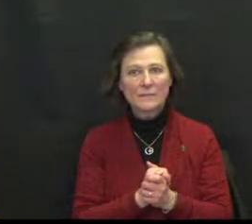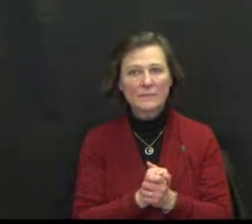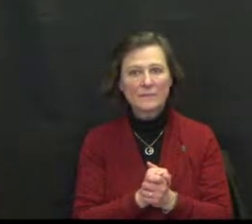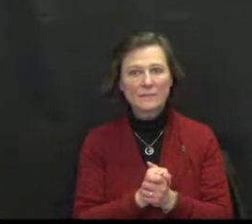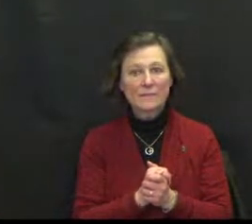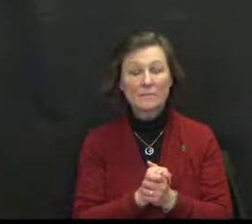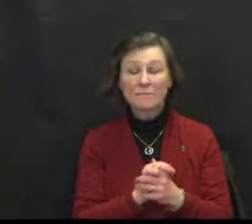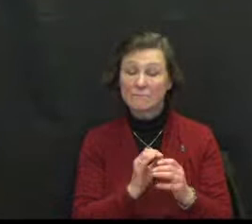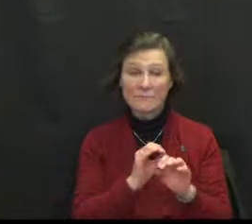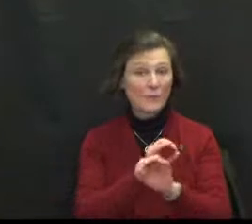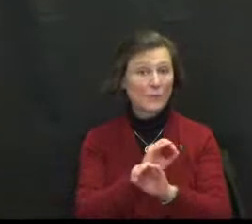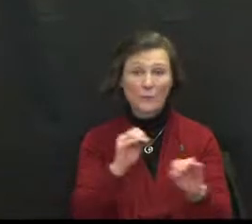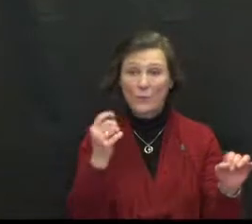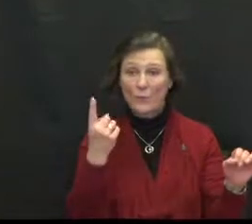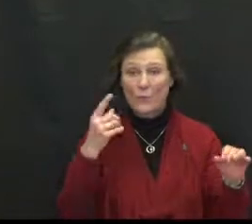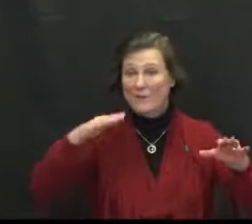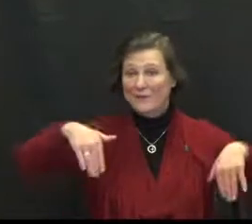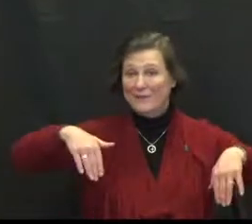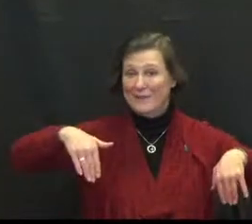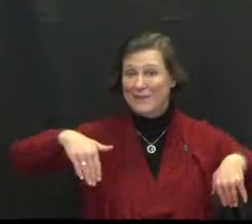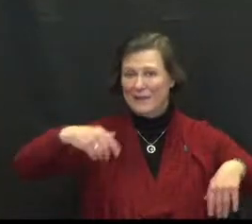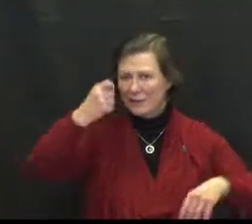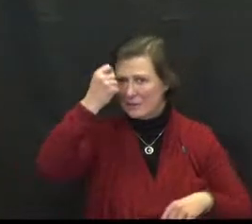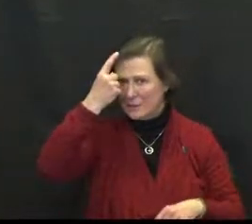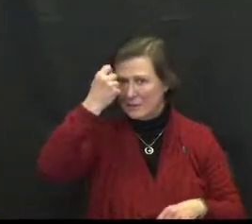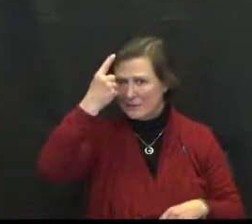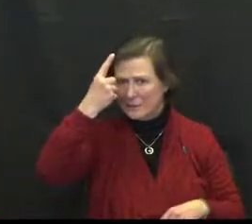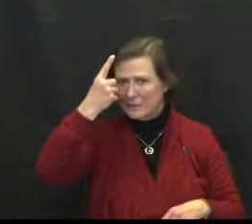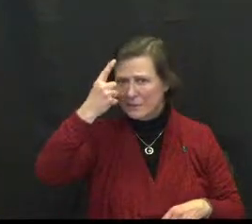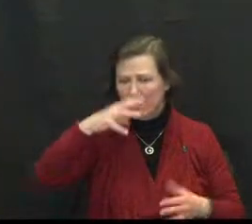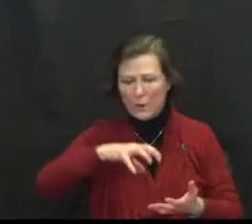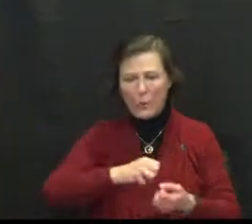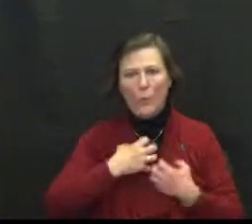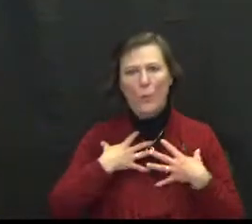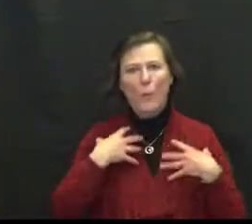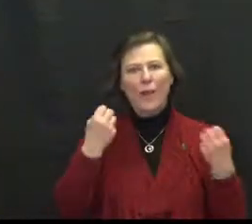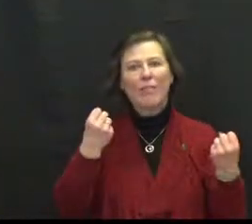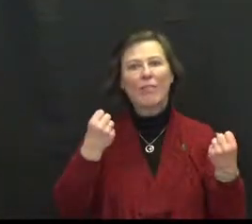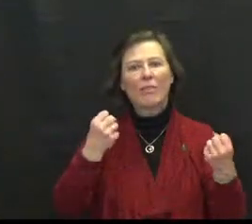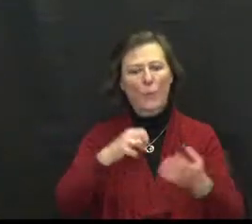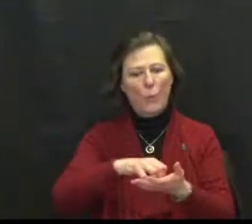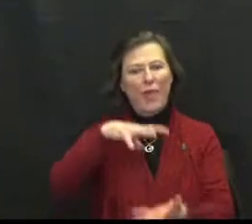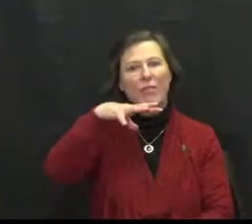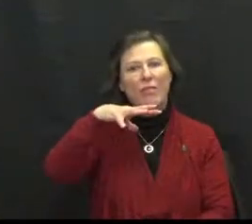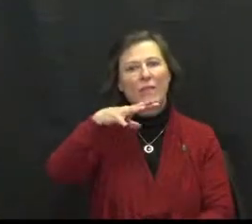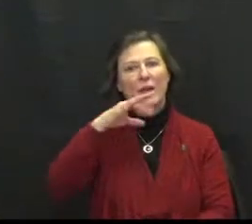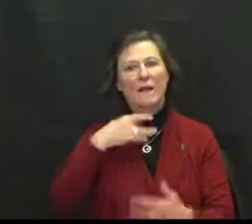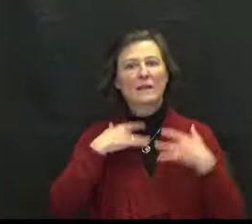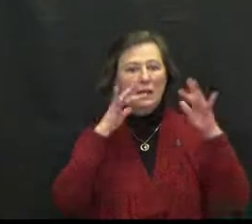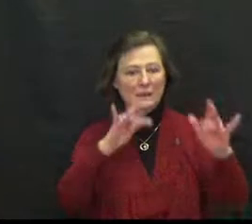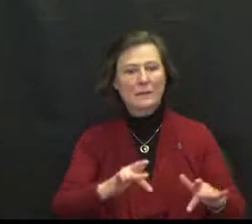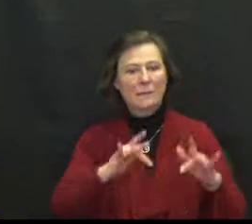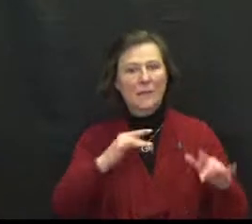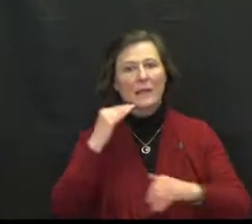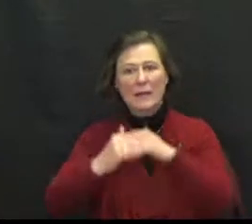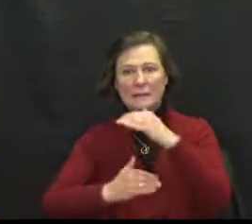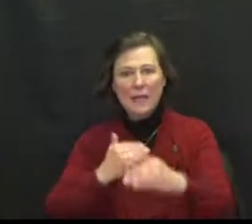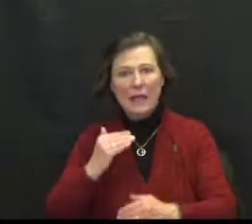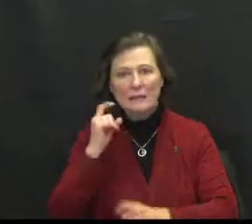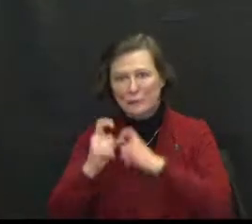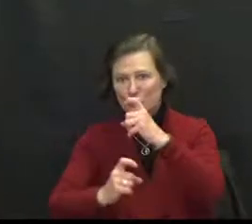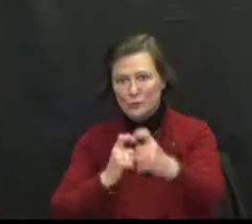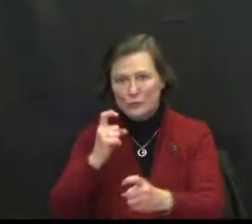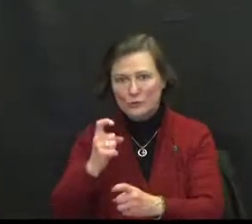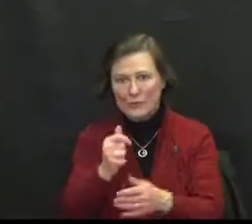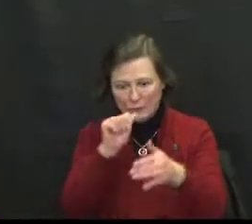No one has yet realized the wealth of sympathy, the kindness and generosity hidden